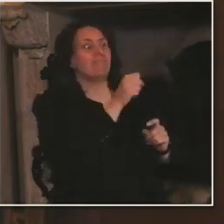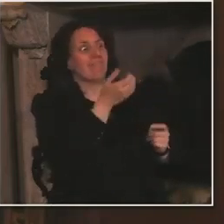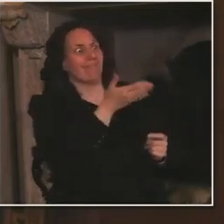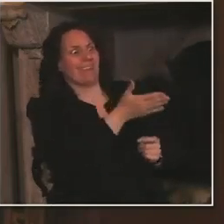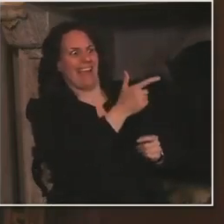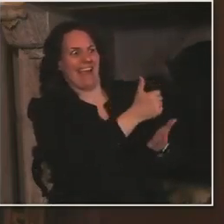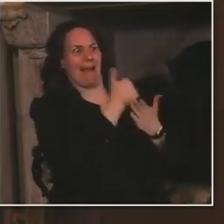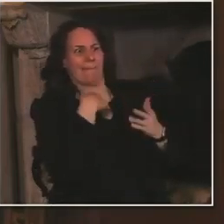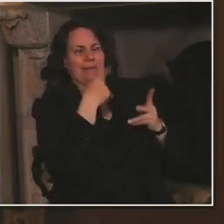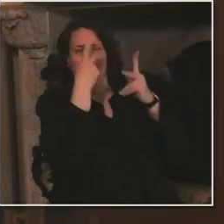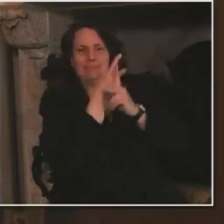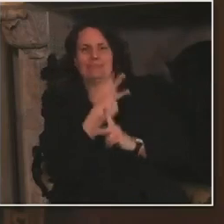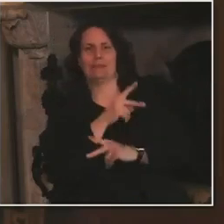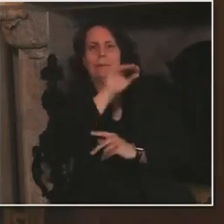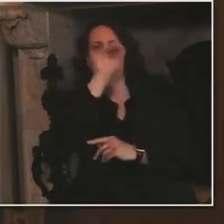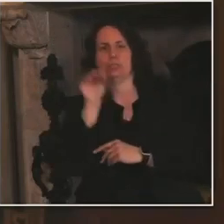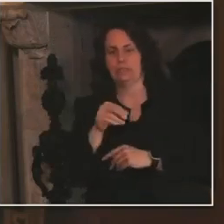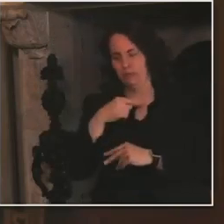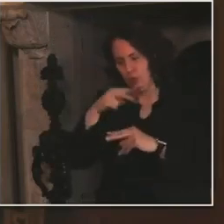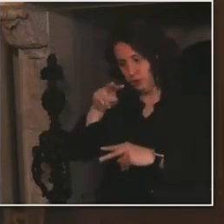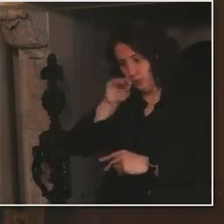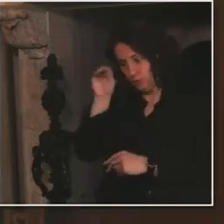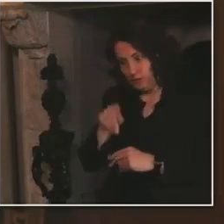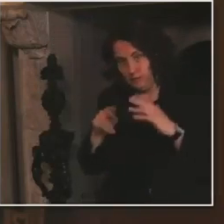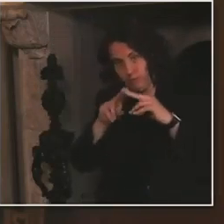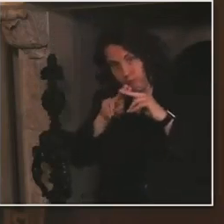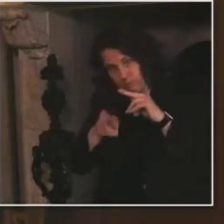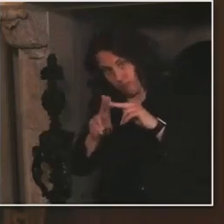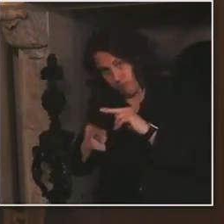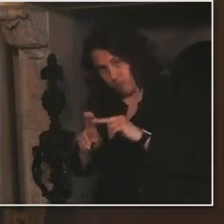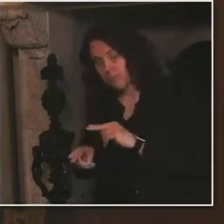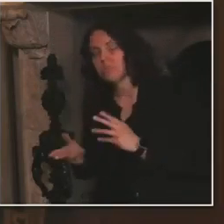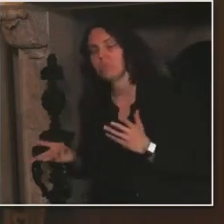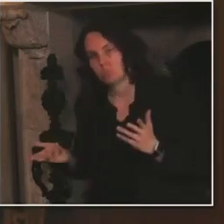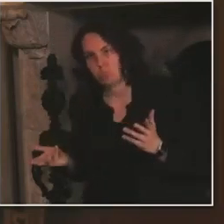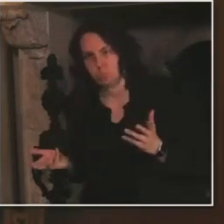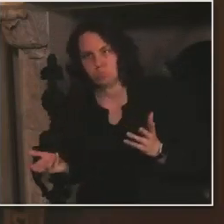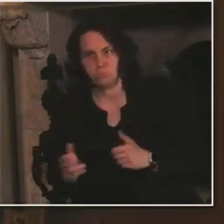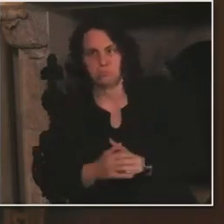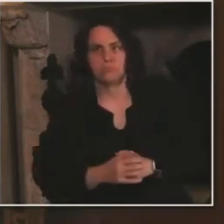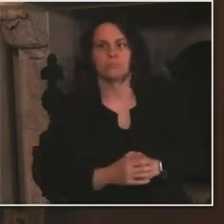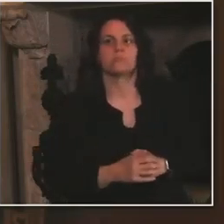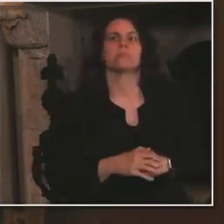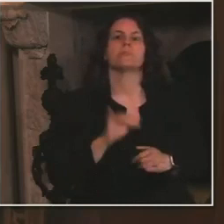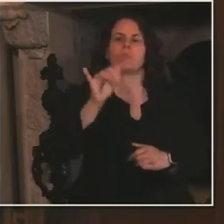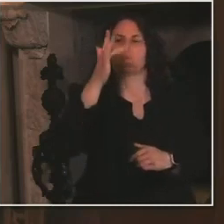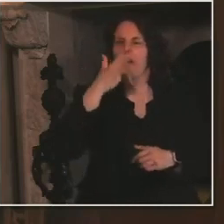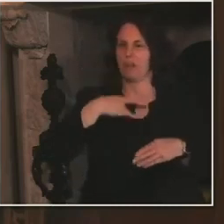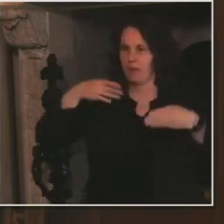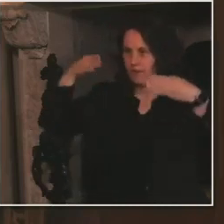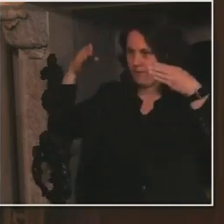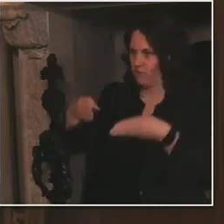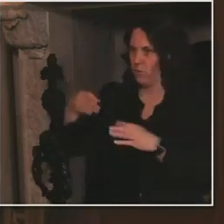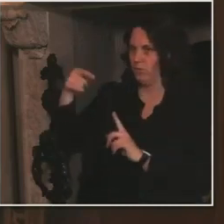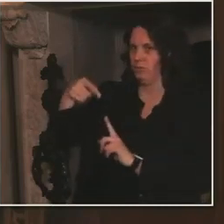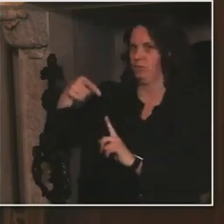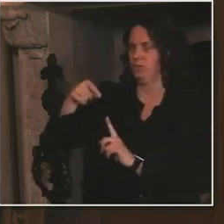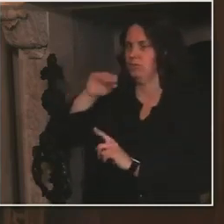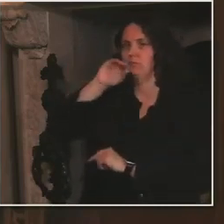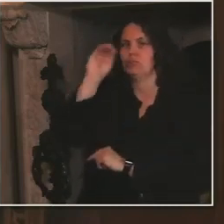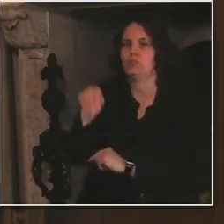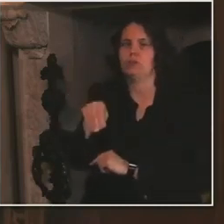of how frequently we're doing testing. So that's why that parameter was chosen. But both things are important, the number of tests